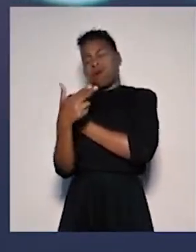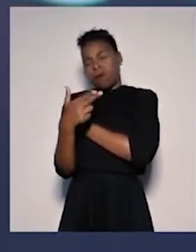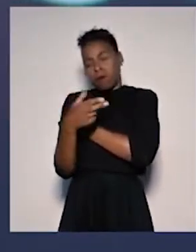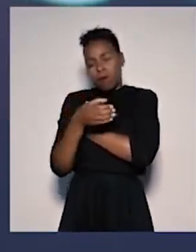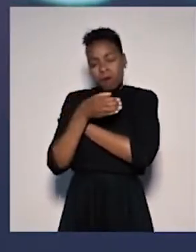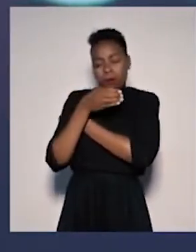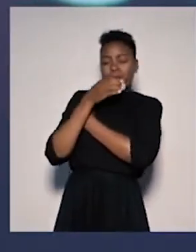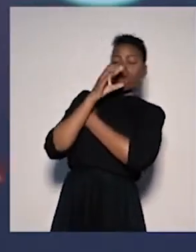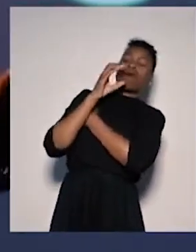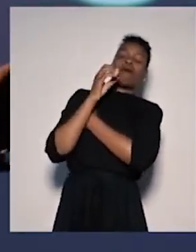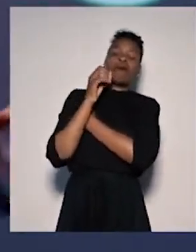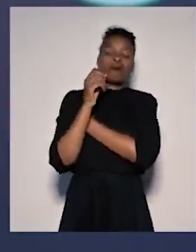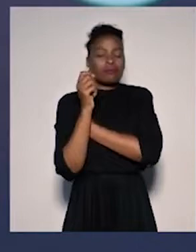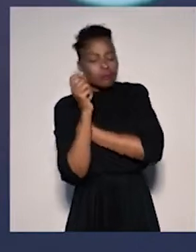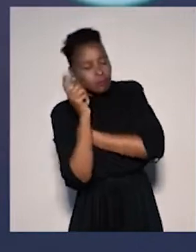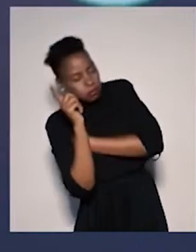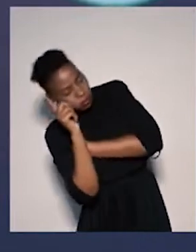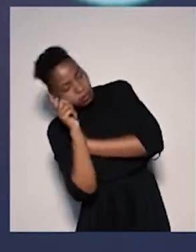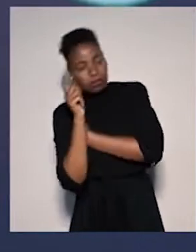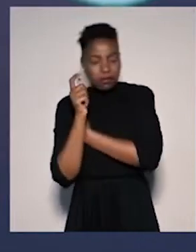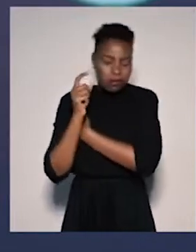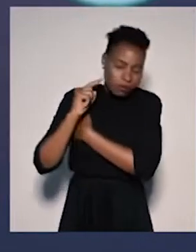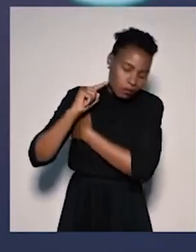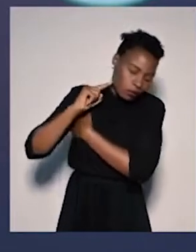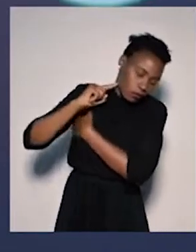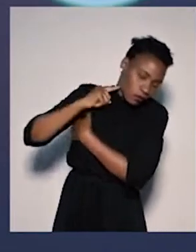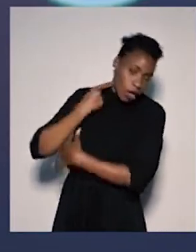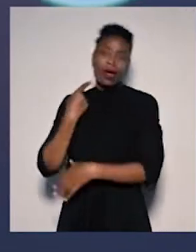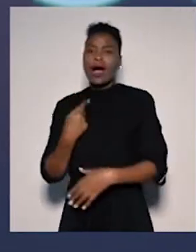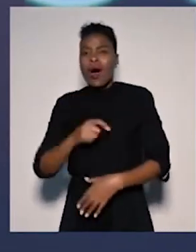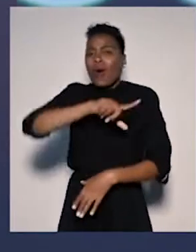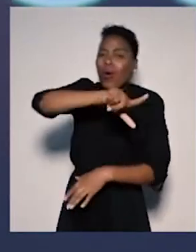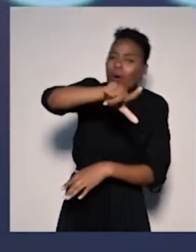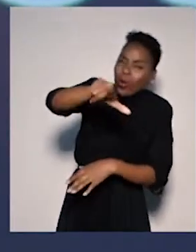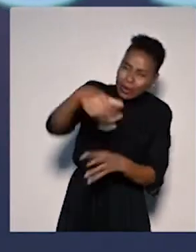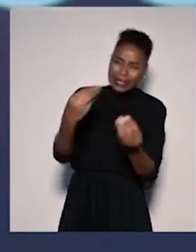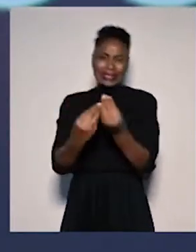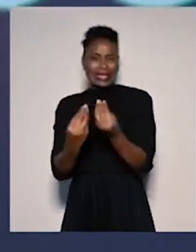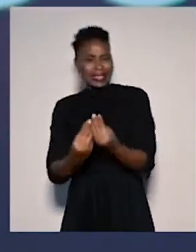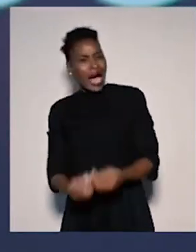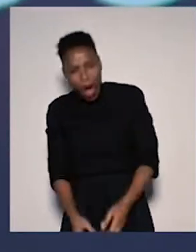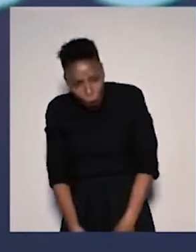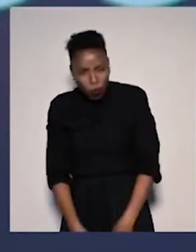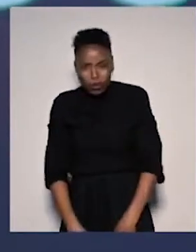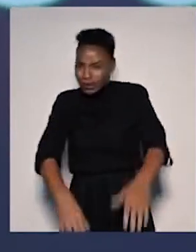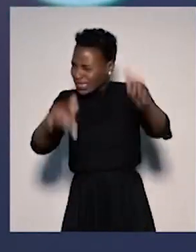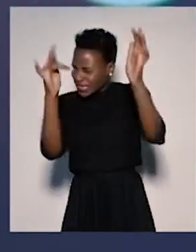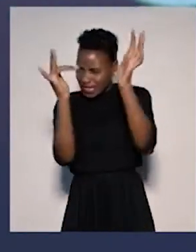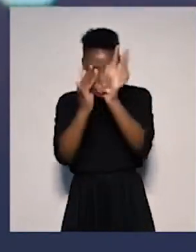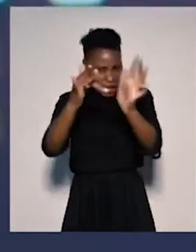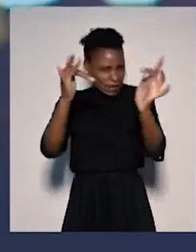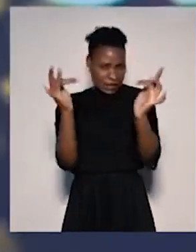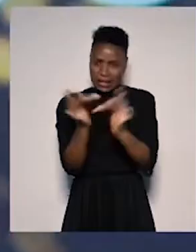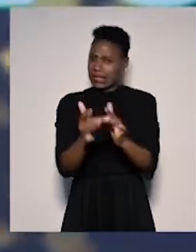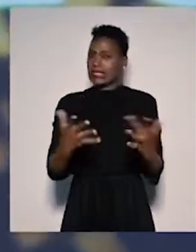urubala lady wa uto, uwa maka wa, whoa! Jesus! Hey!